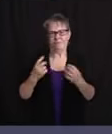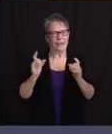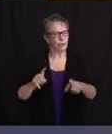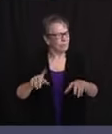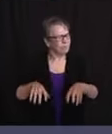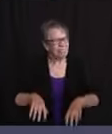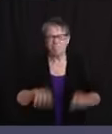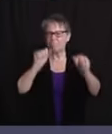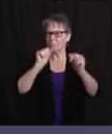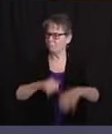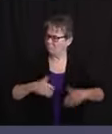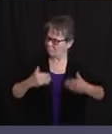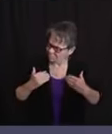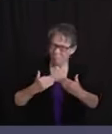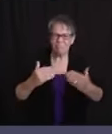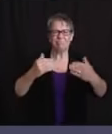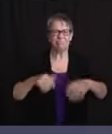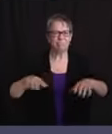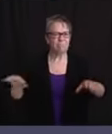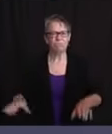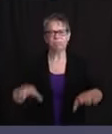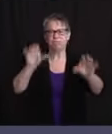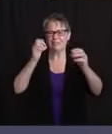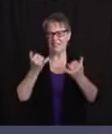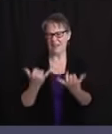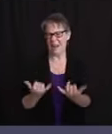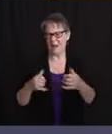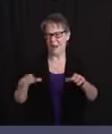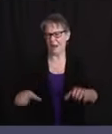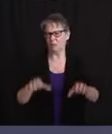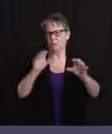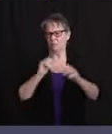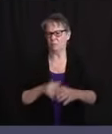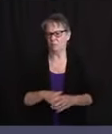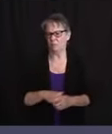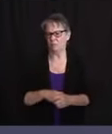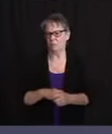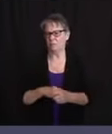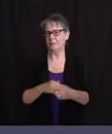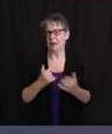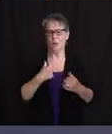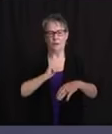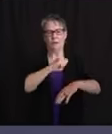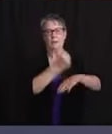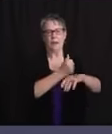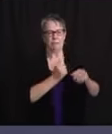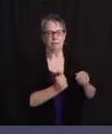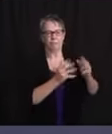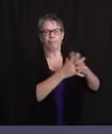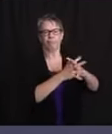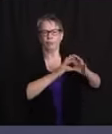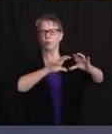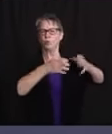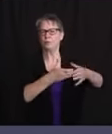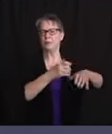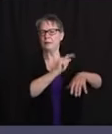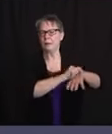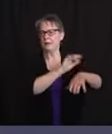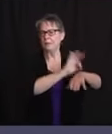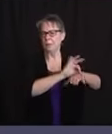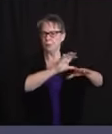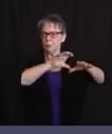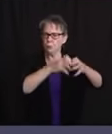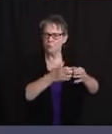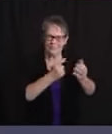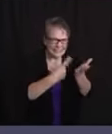this effort. Yesterday, I held virtual meetings with the regional health hubs in the state, and I want to thank them